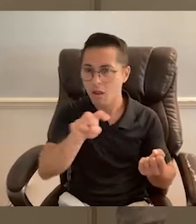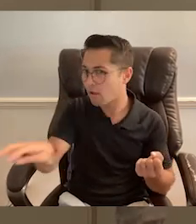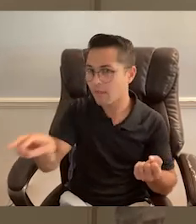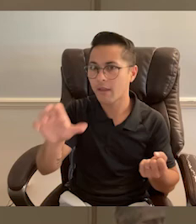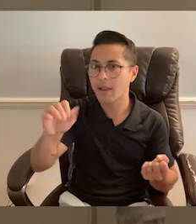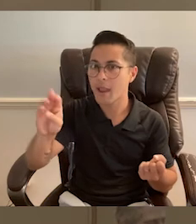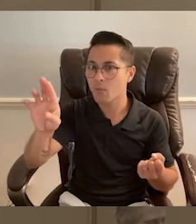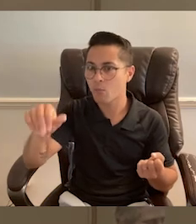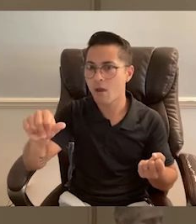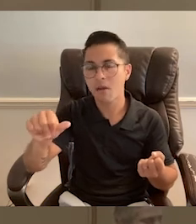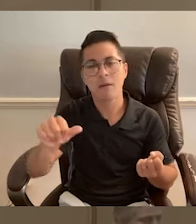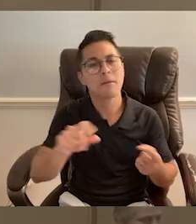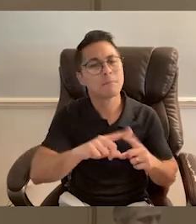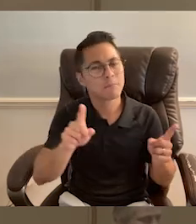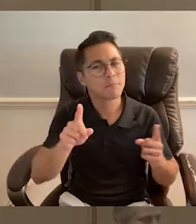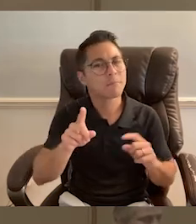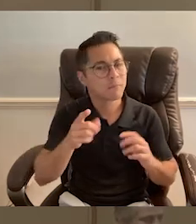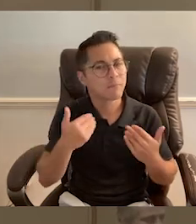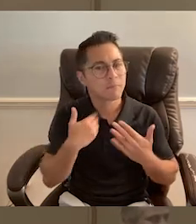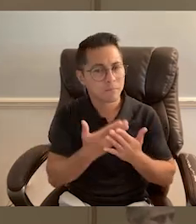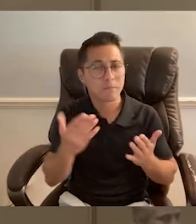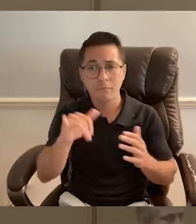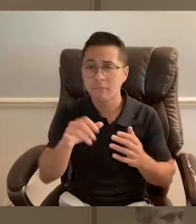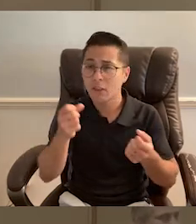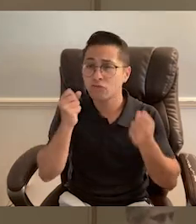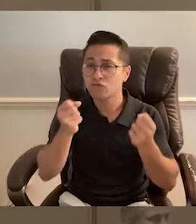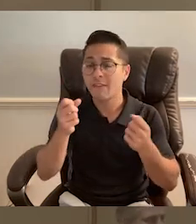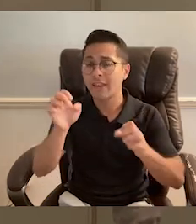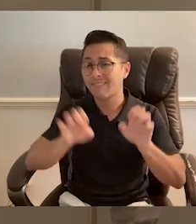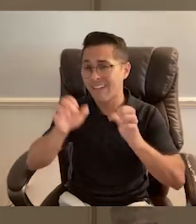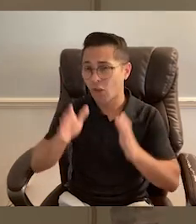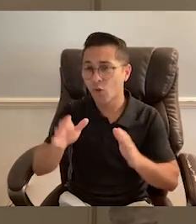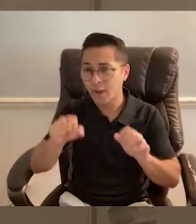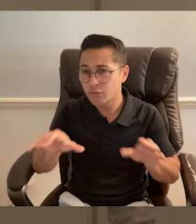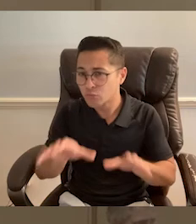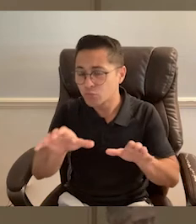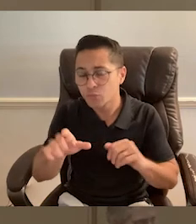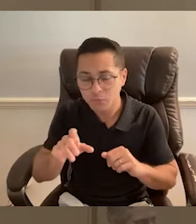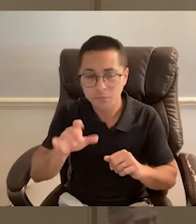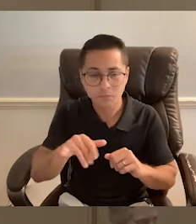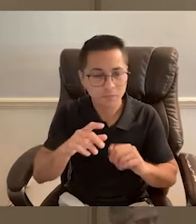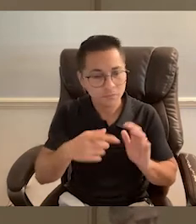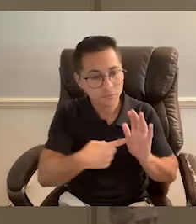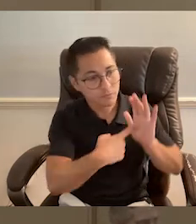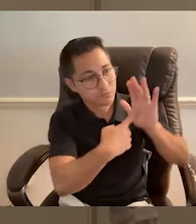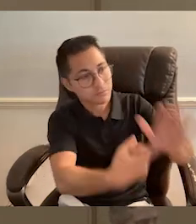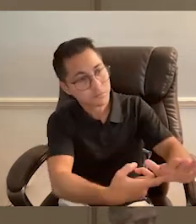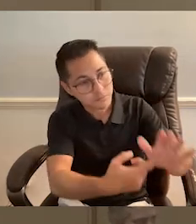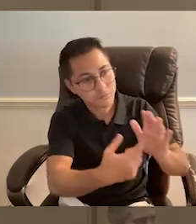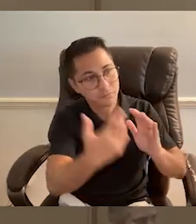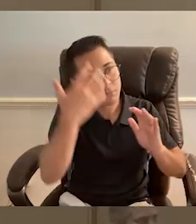there are neurons that are fired all over your brain, right? So what happens is that these produce also electromagnetic